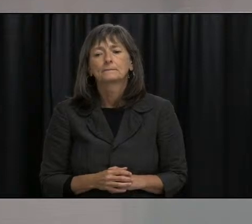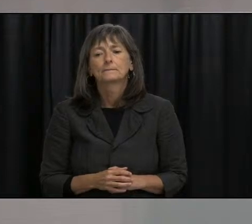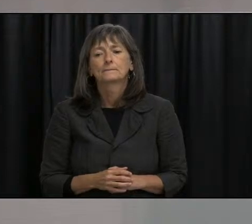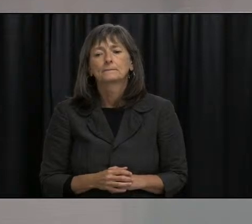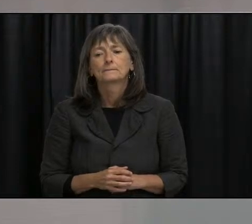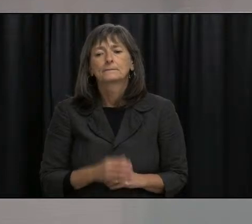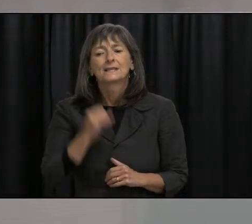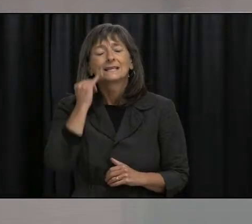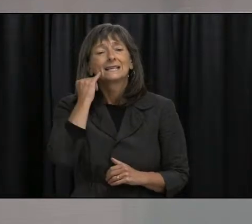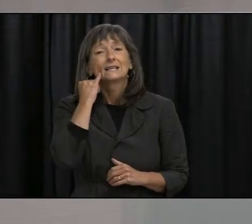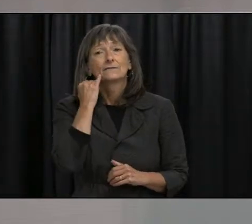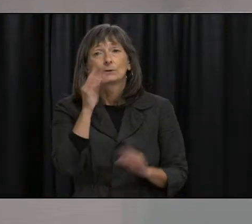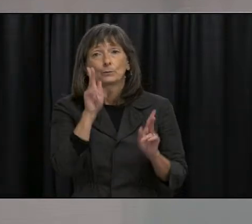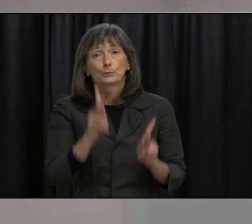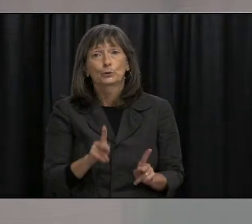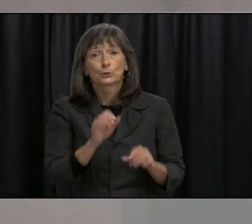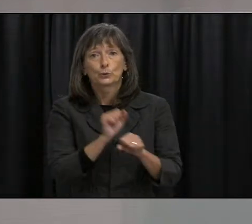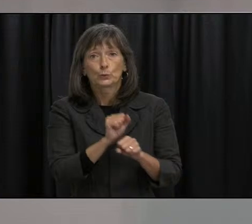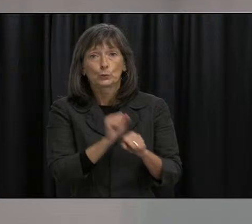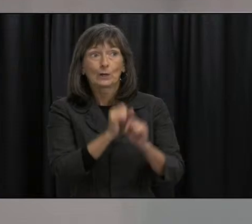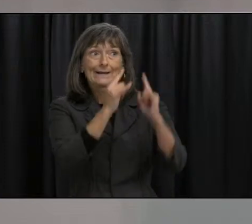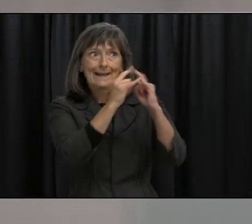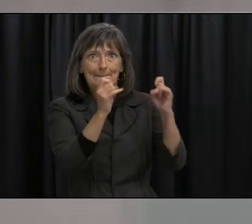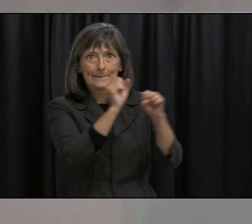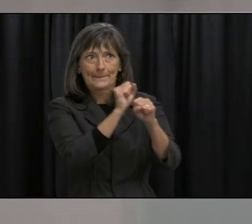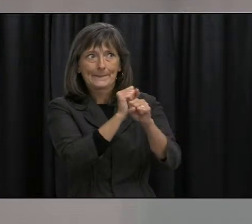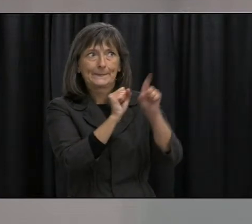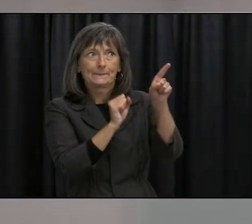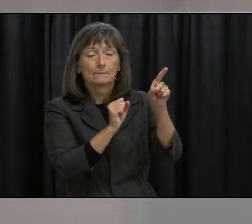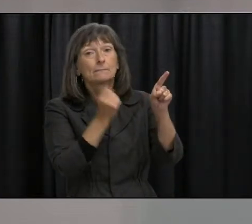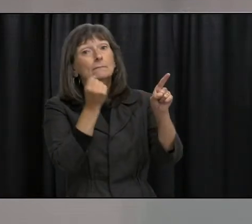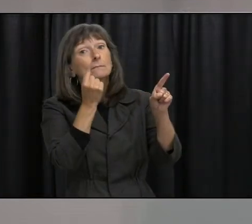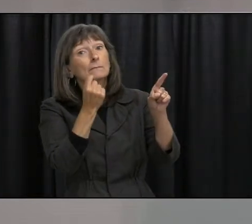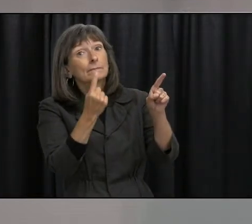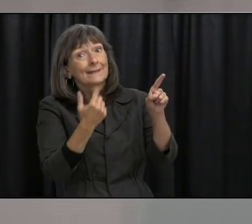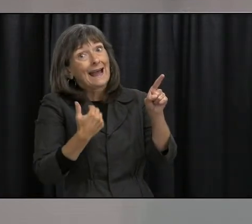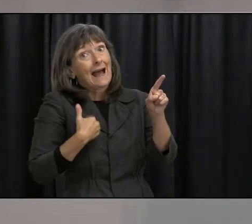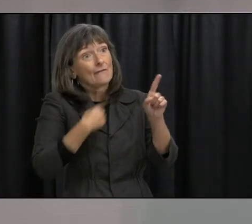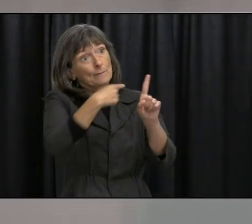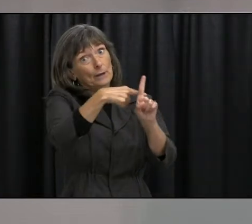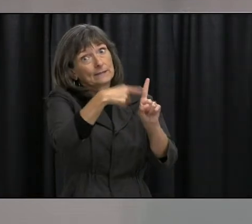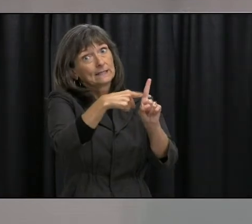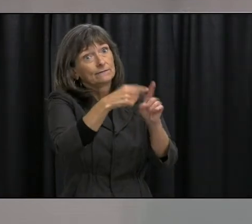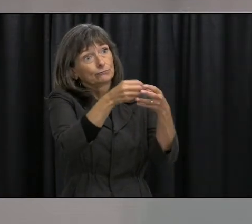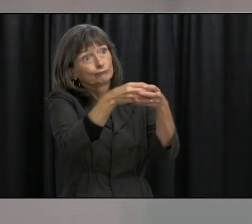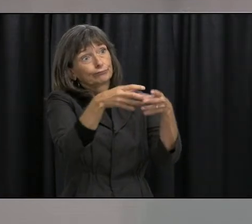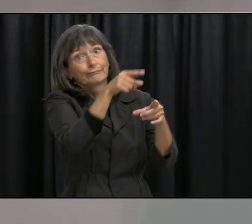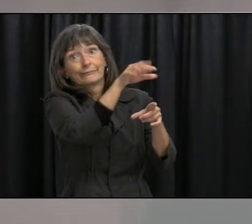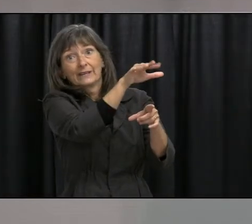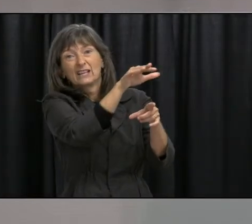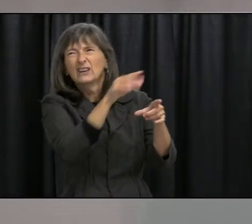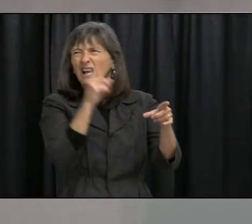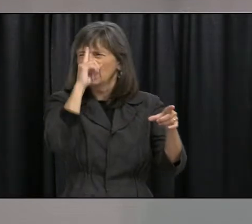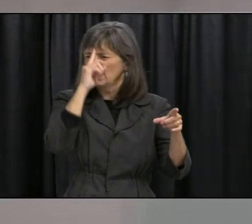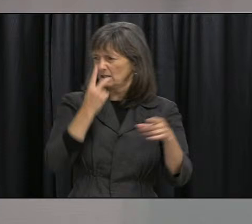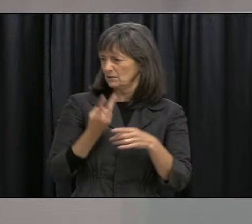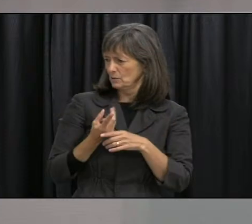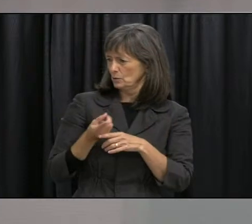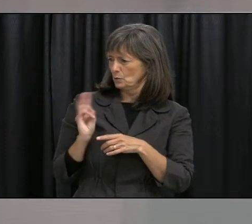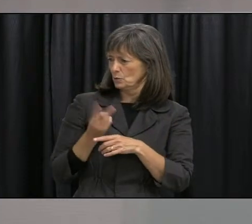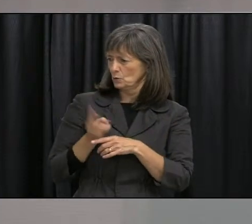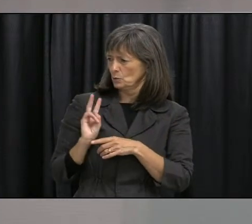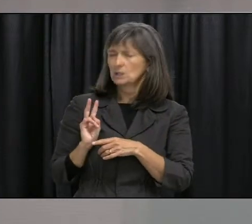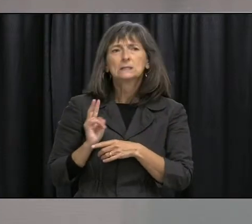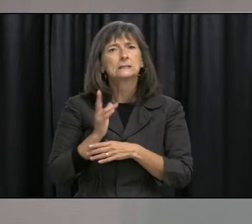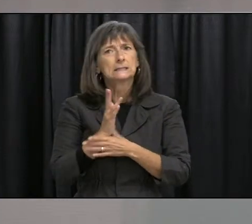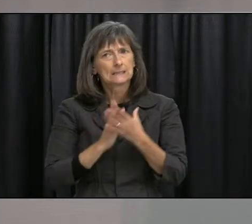returning from a camp where there has been infection and there are cases? We had a couple last week or the week before that